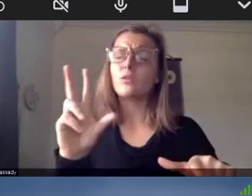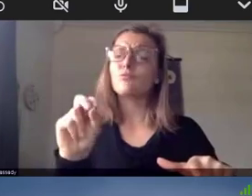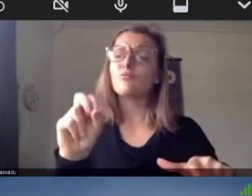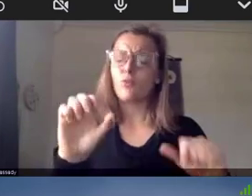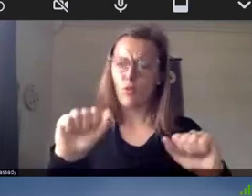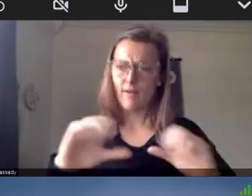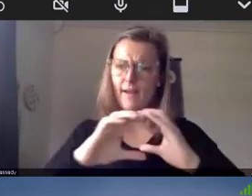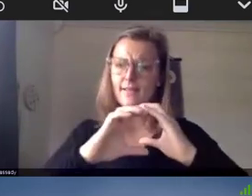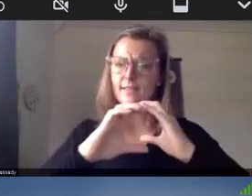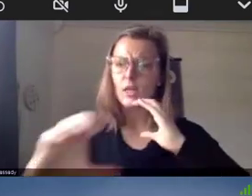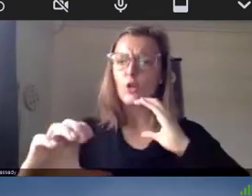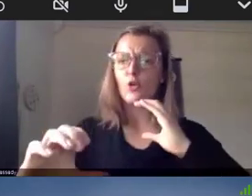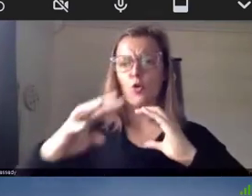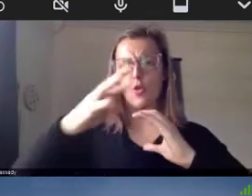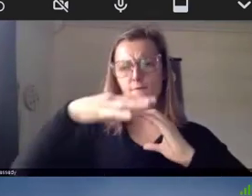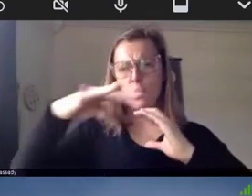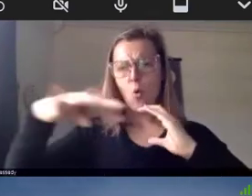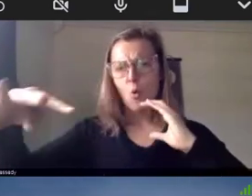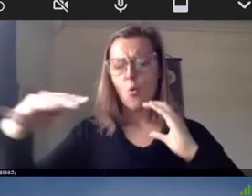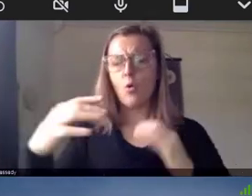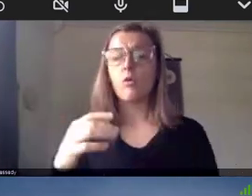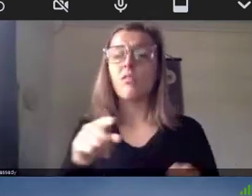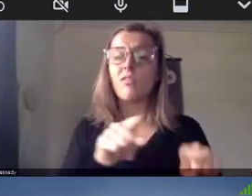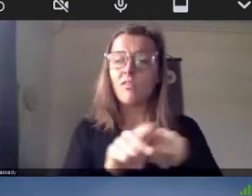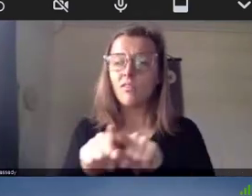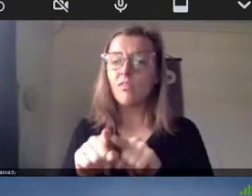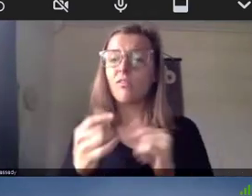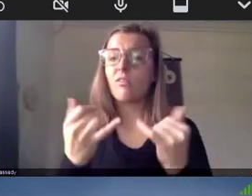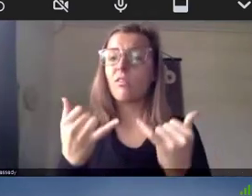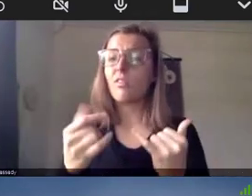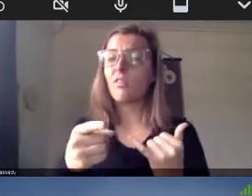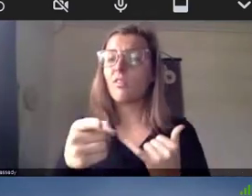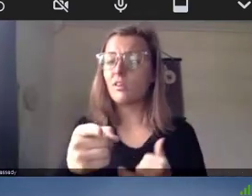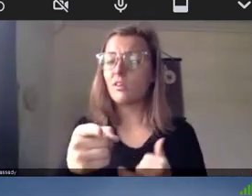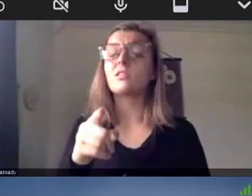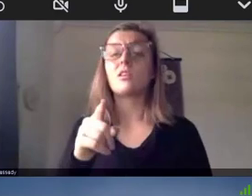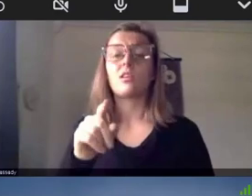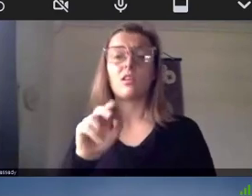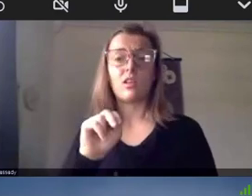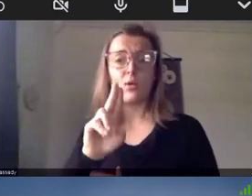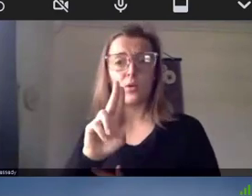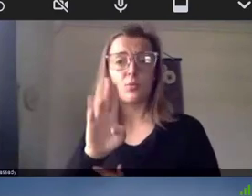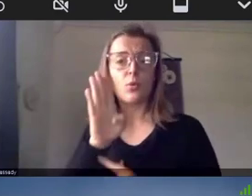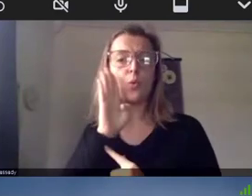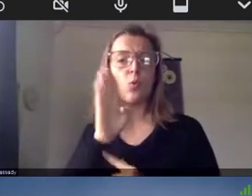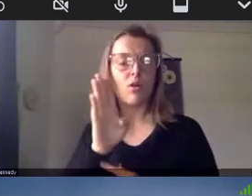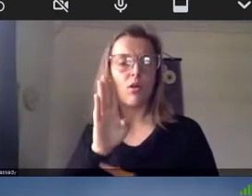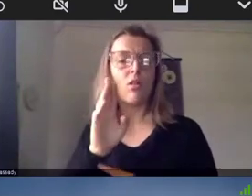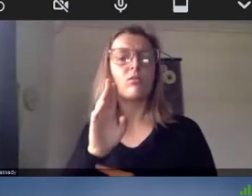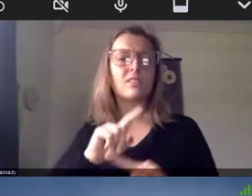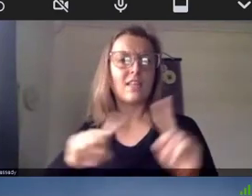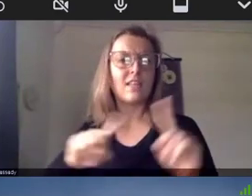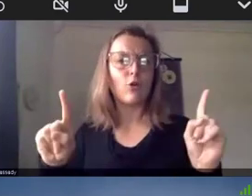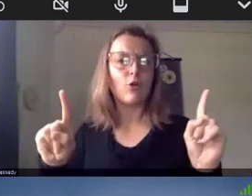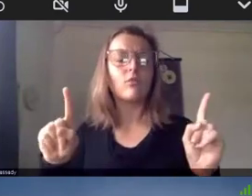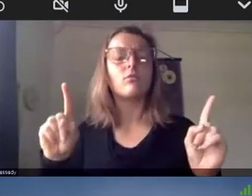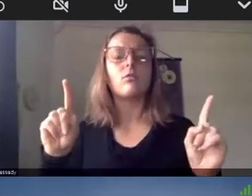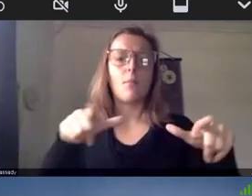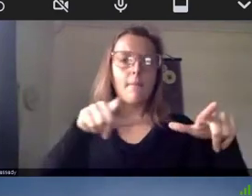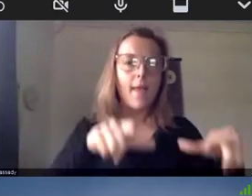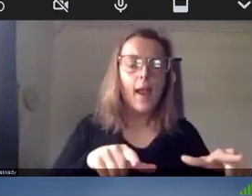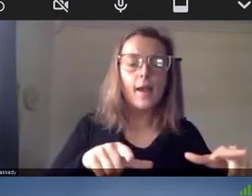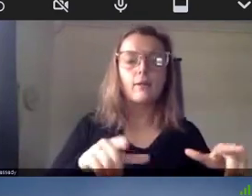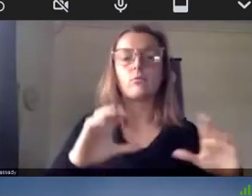differently than we would if it was flow over a plate. So we may have to use the diameter, or if it's not a circular